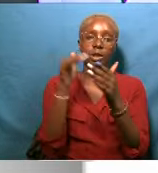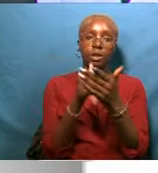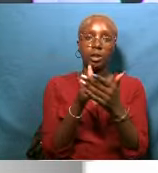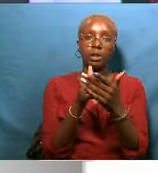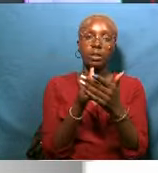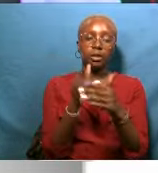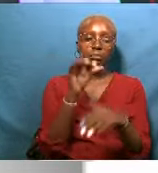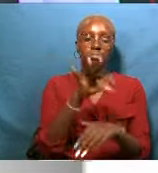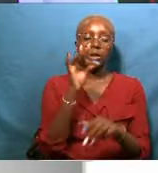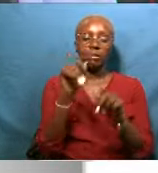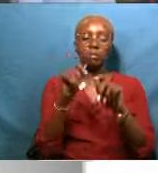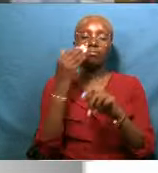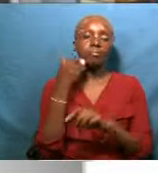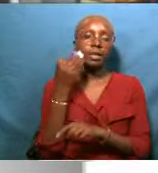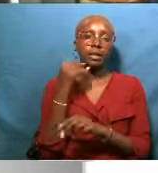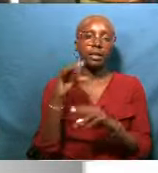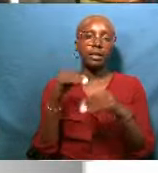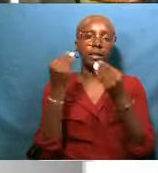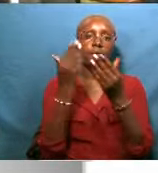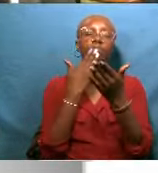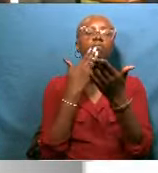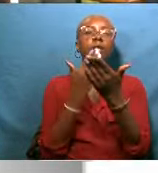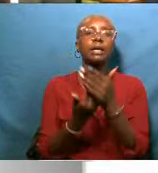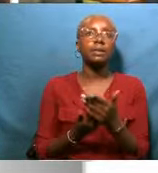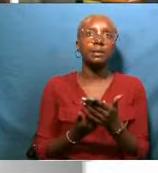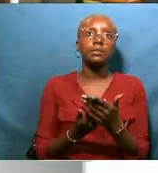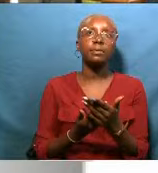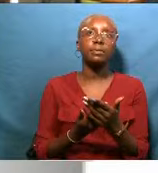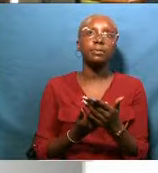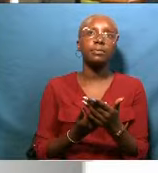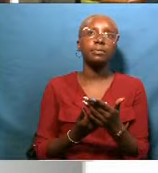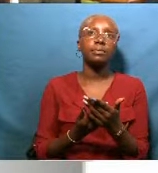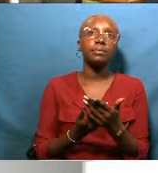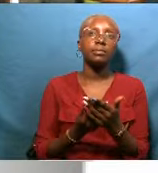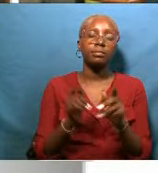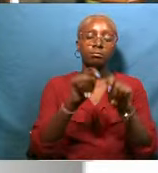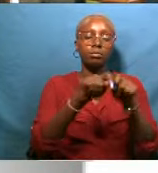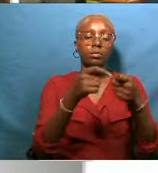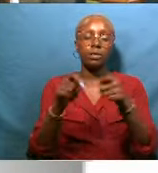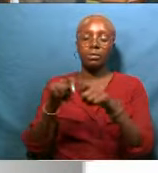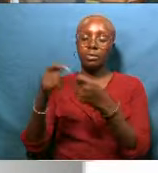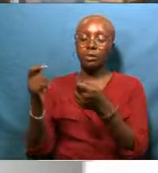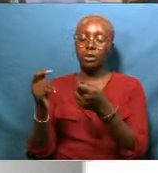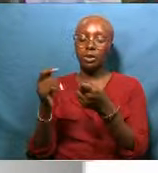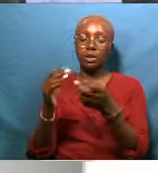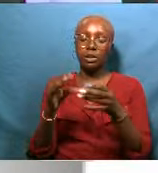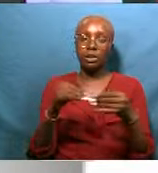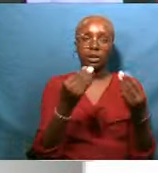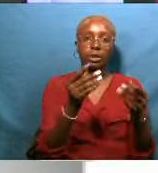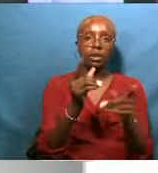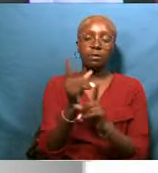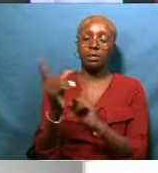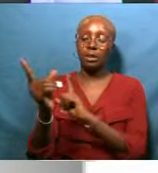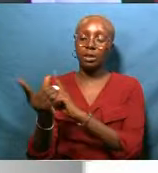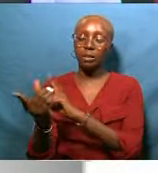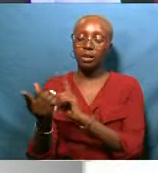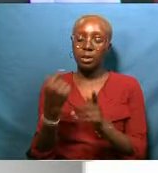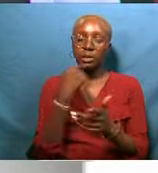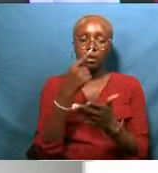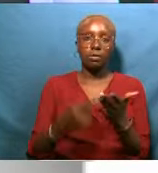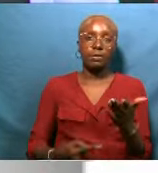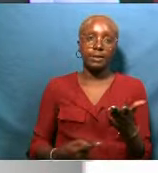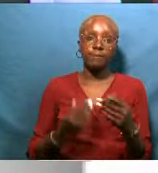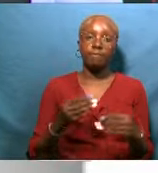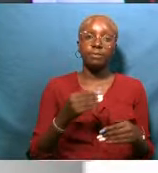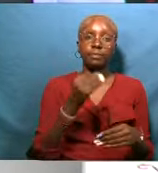bread and gave you thanks. He broke it and gave it to his disciples,